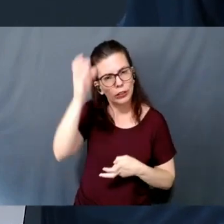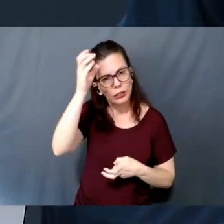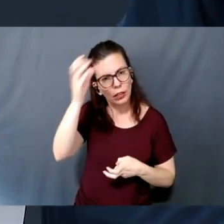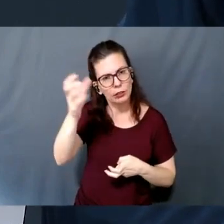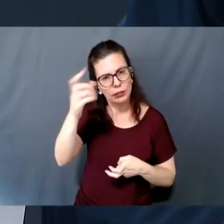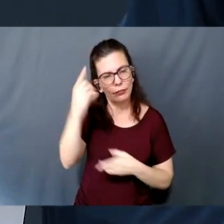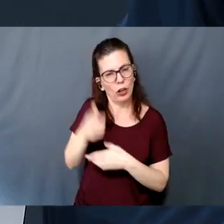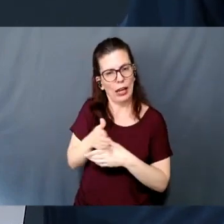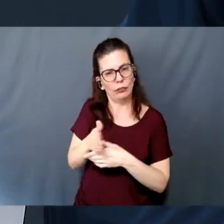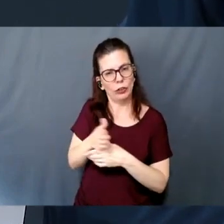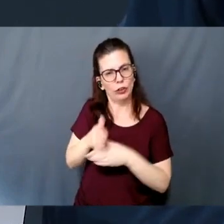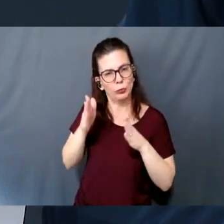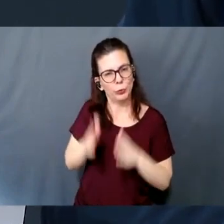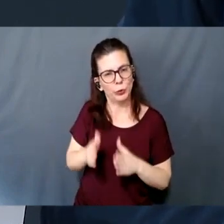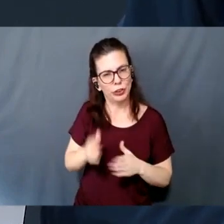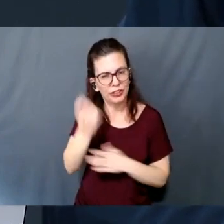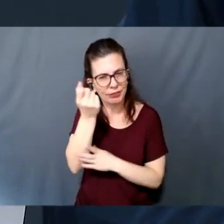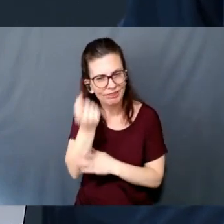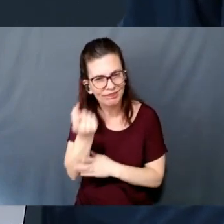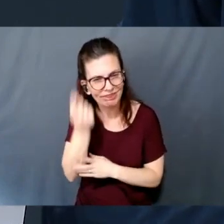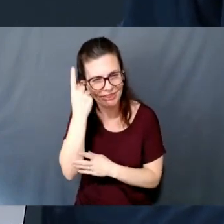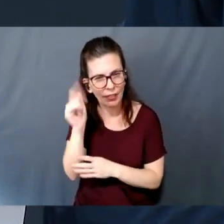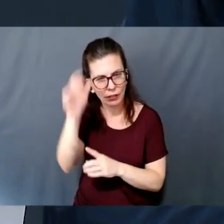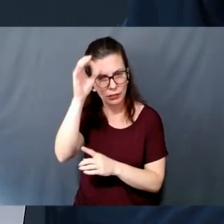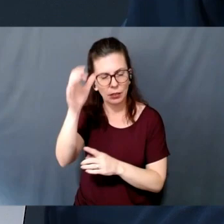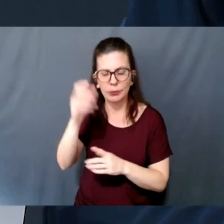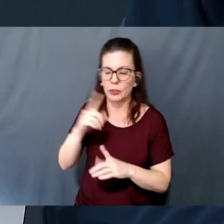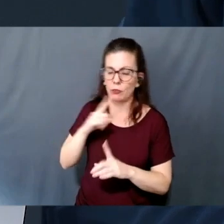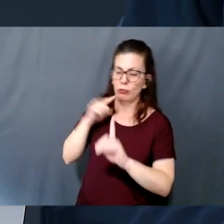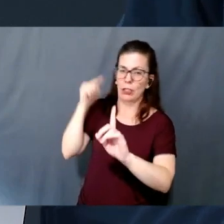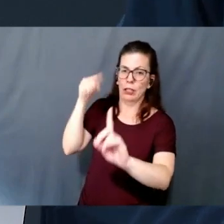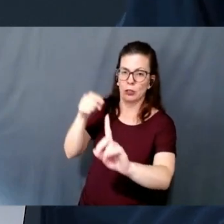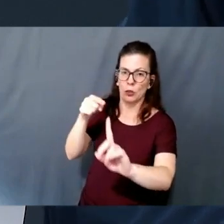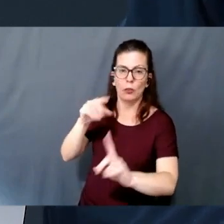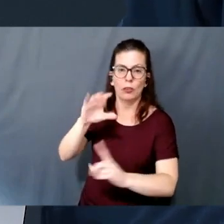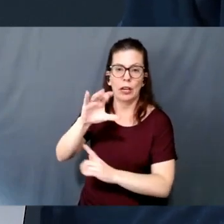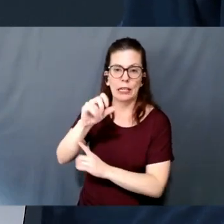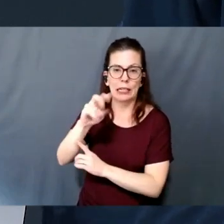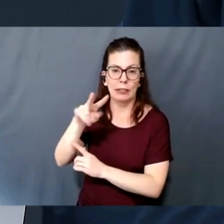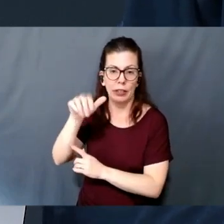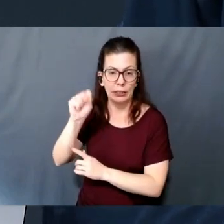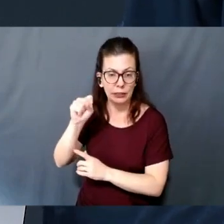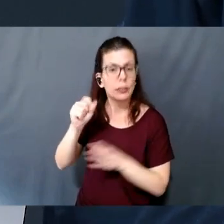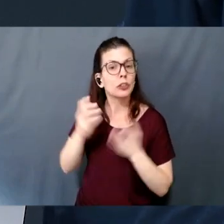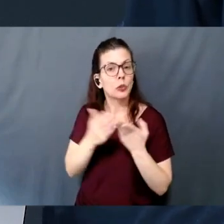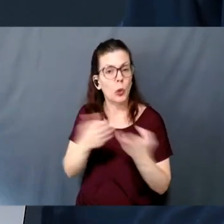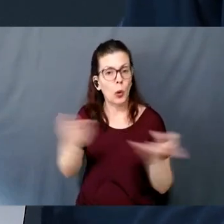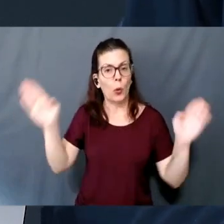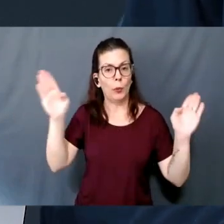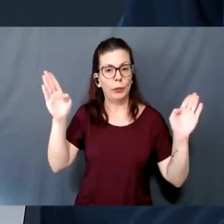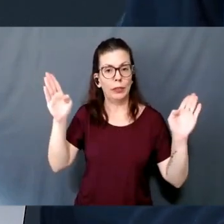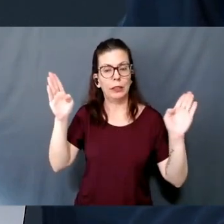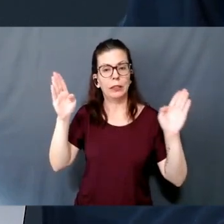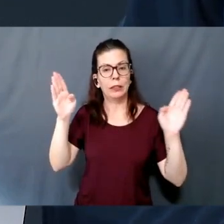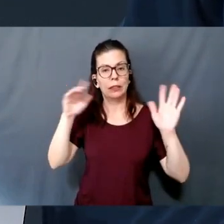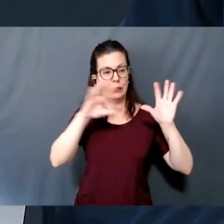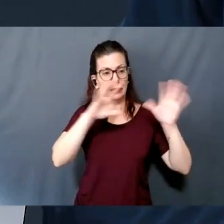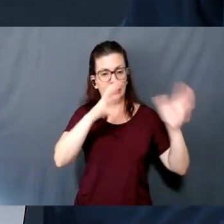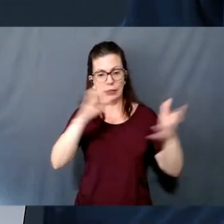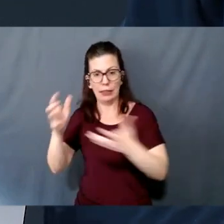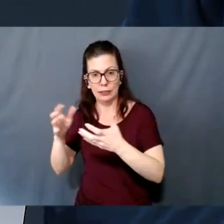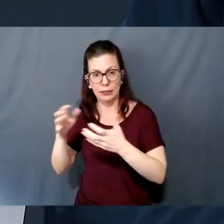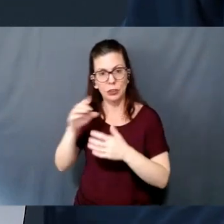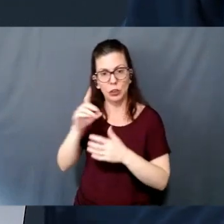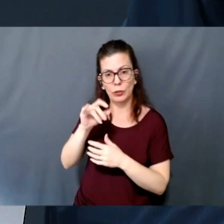to understand. And so the real goal of Canvas was to open up that and democratize data science, to give